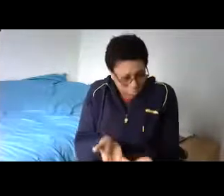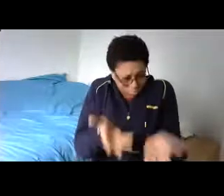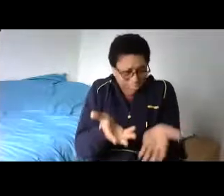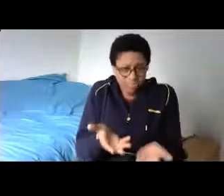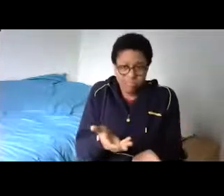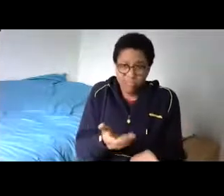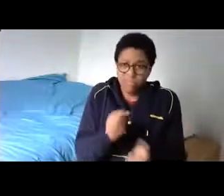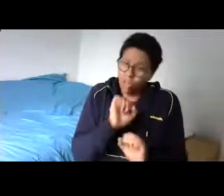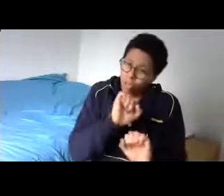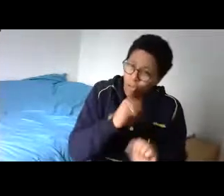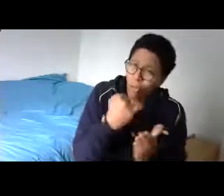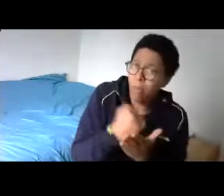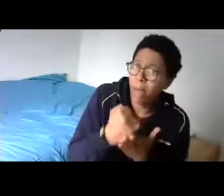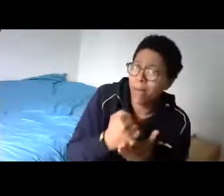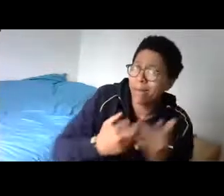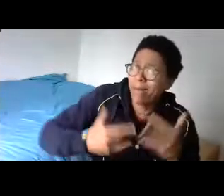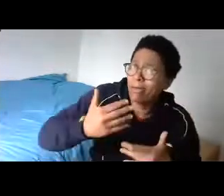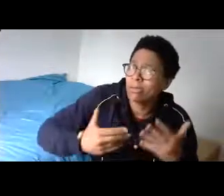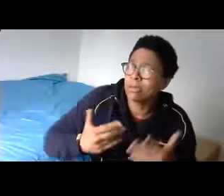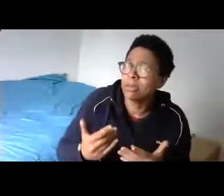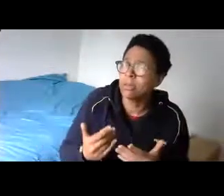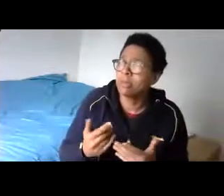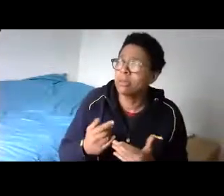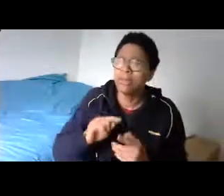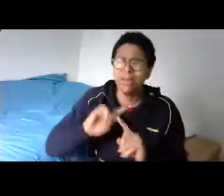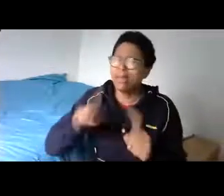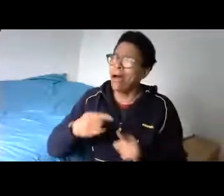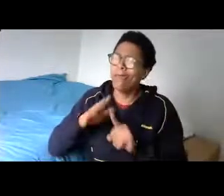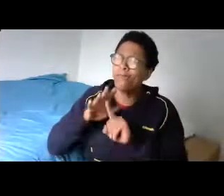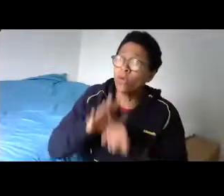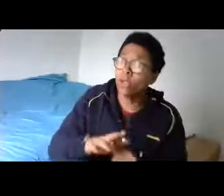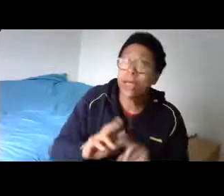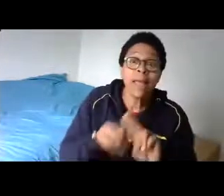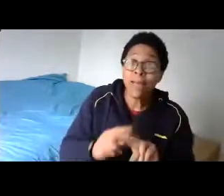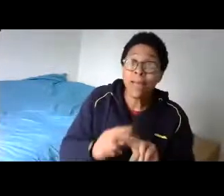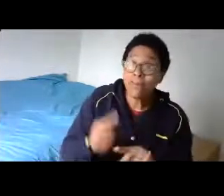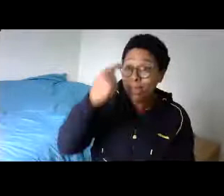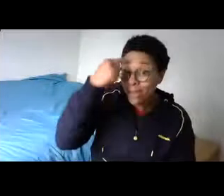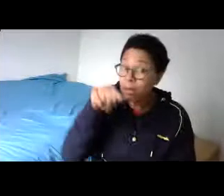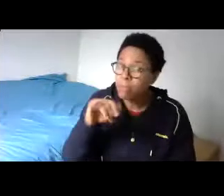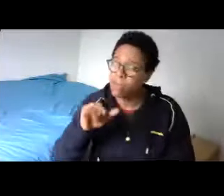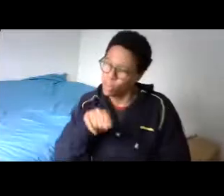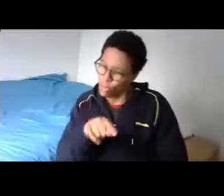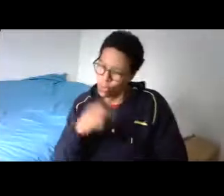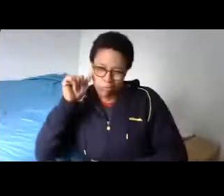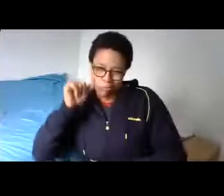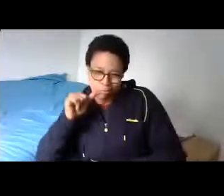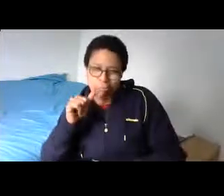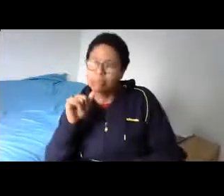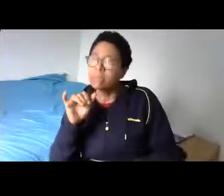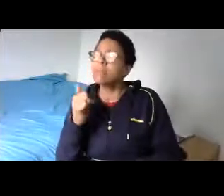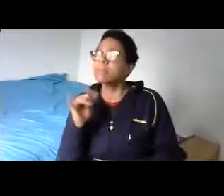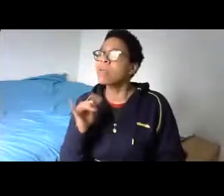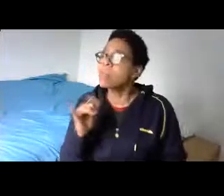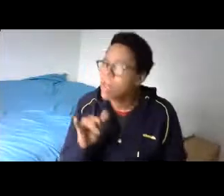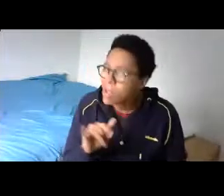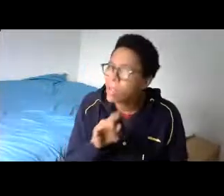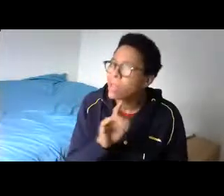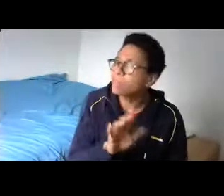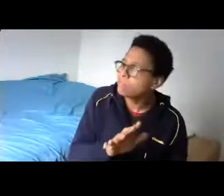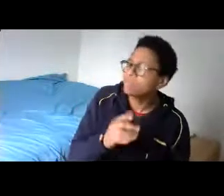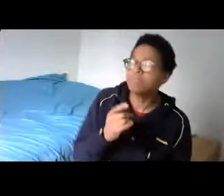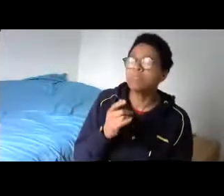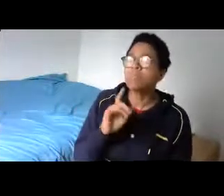they can't really force you to have a prepaid card. I think also there are kind of privacy concerns with, for example, for